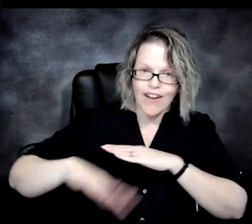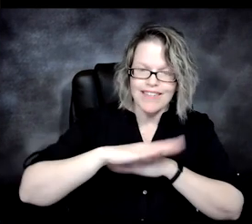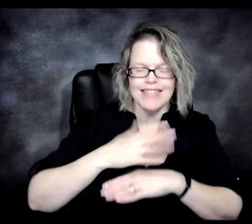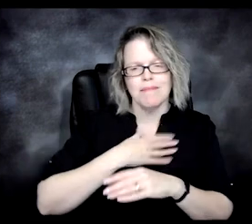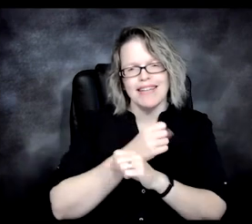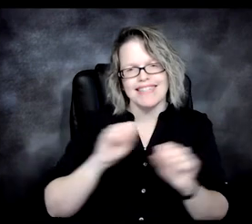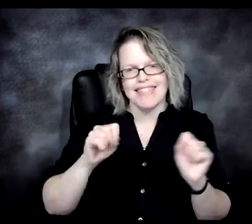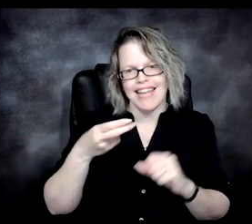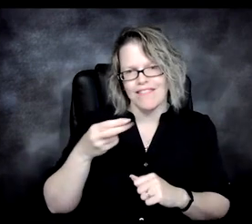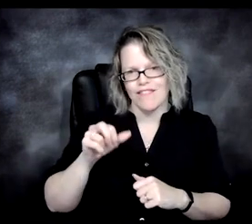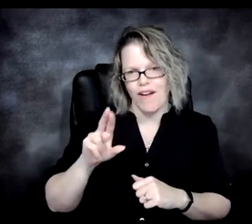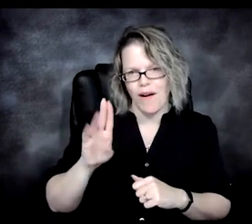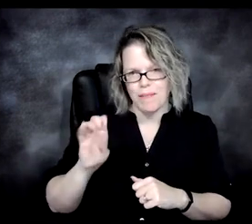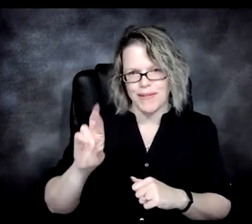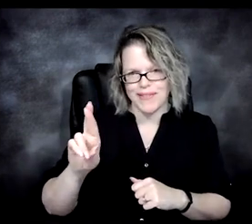safe harbor.